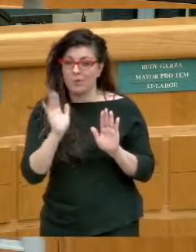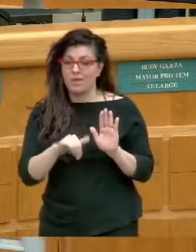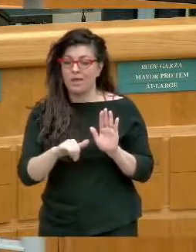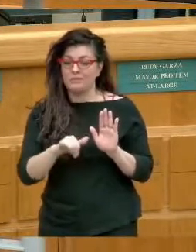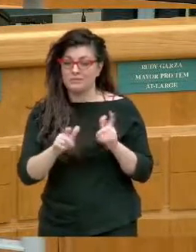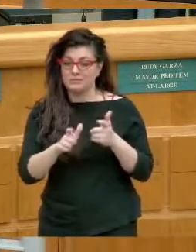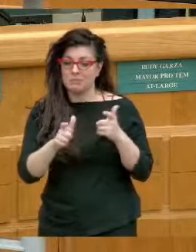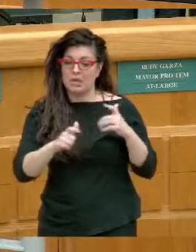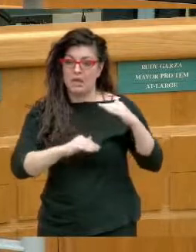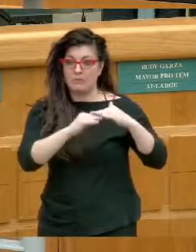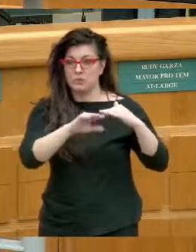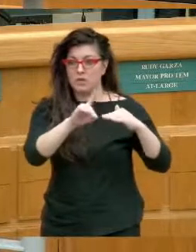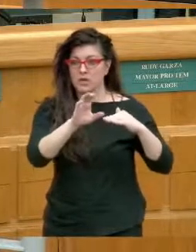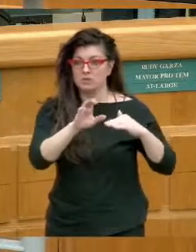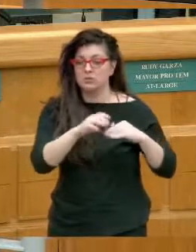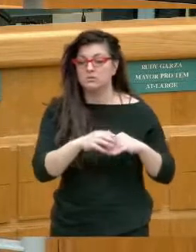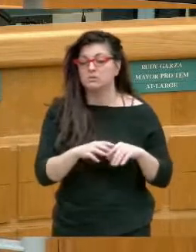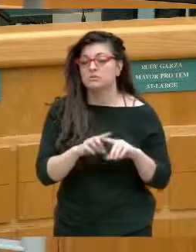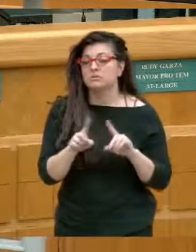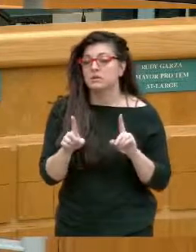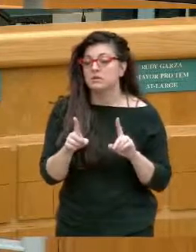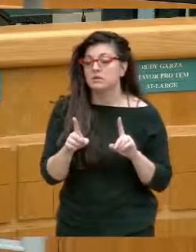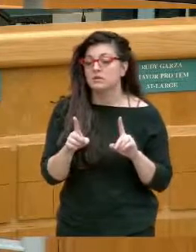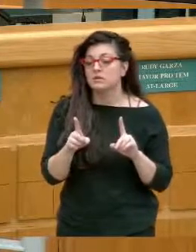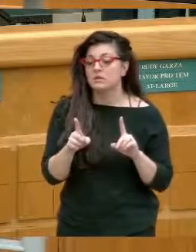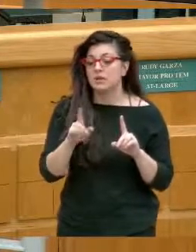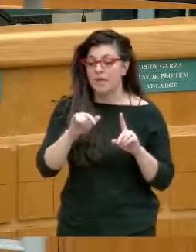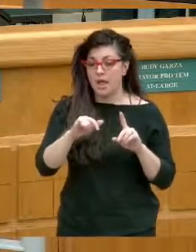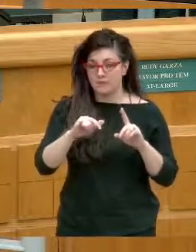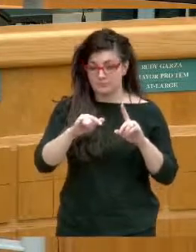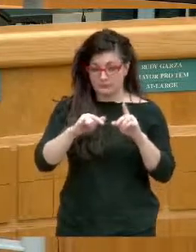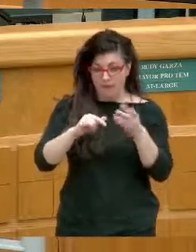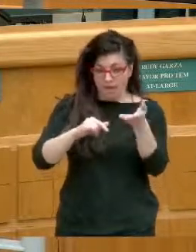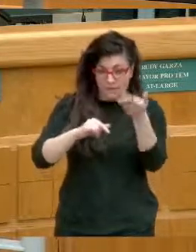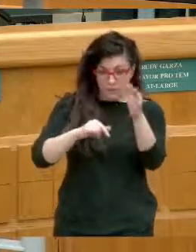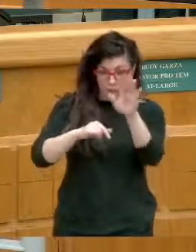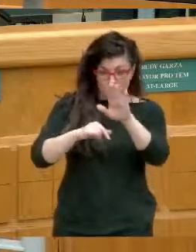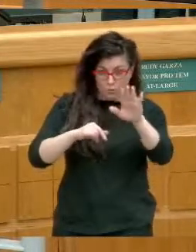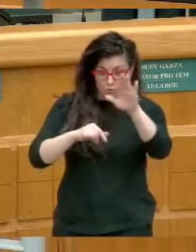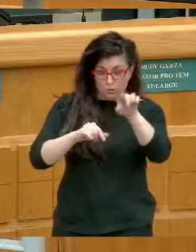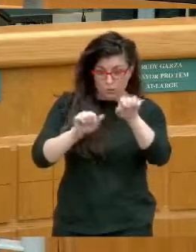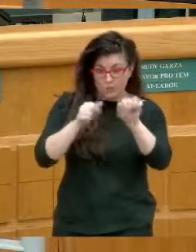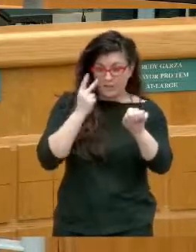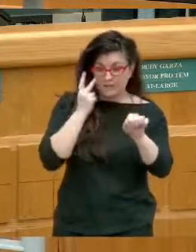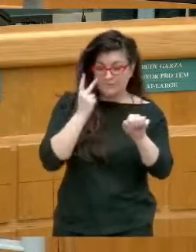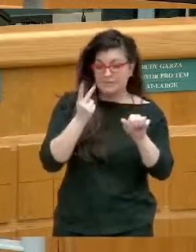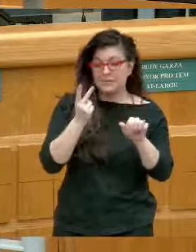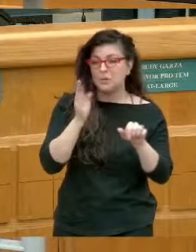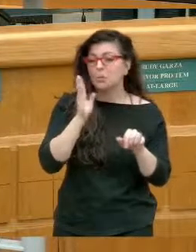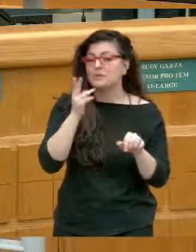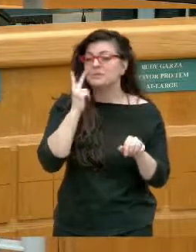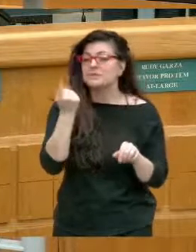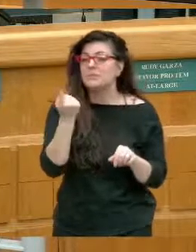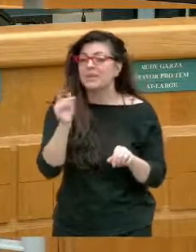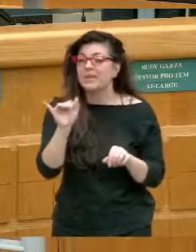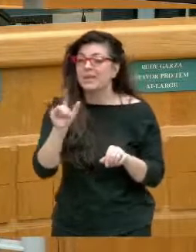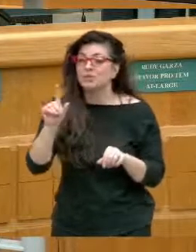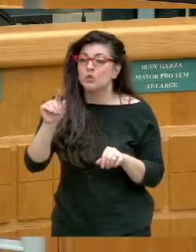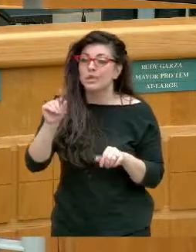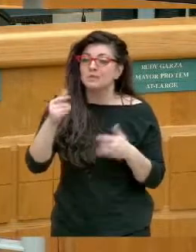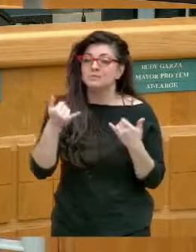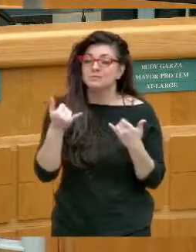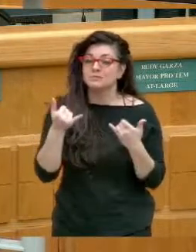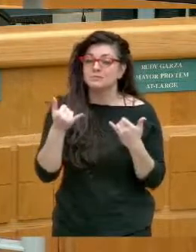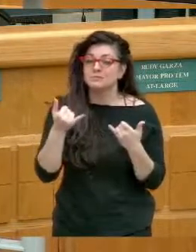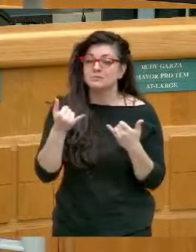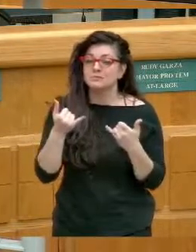to 100, but the upper end of the graph would show something around the 20s right now,